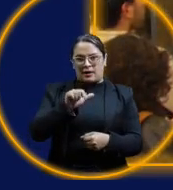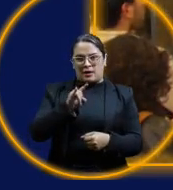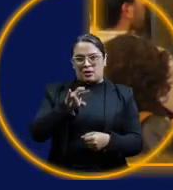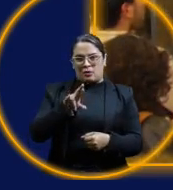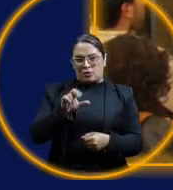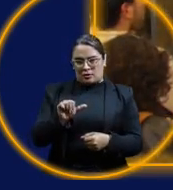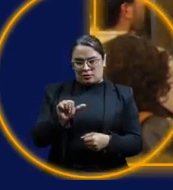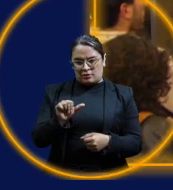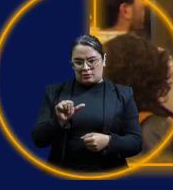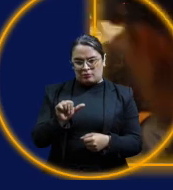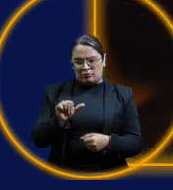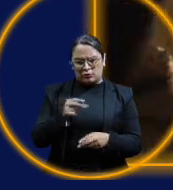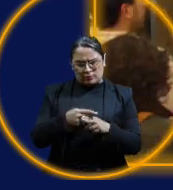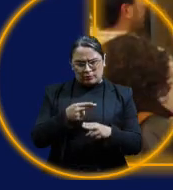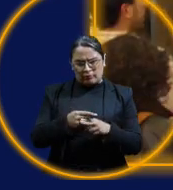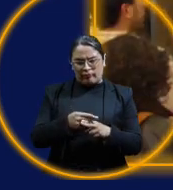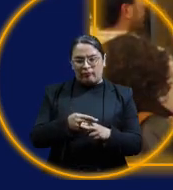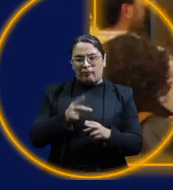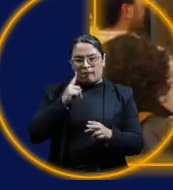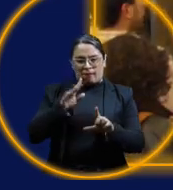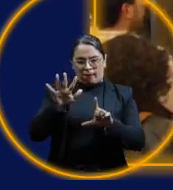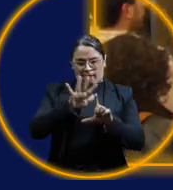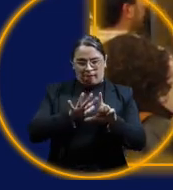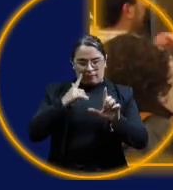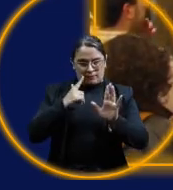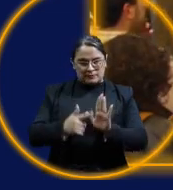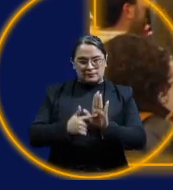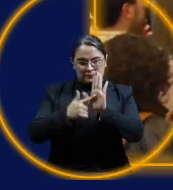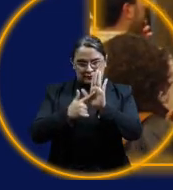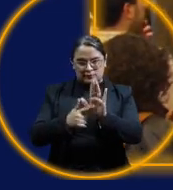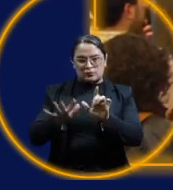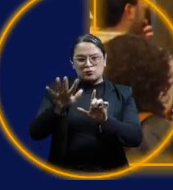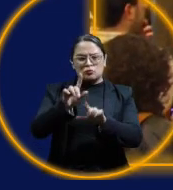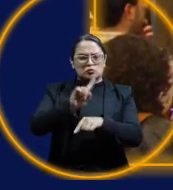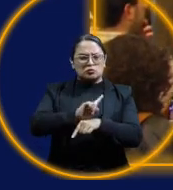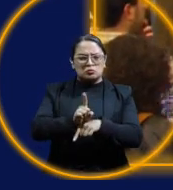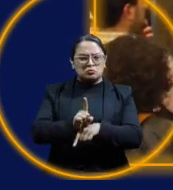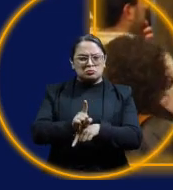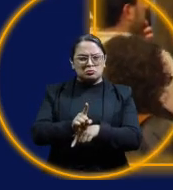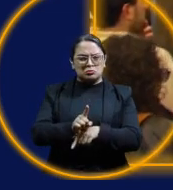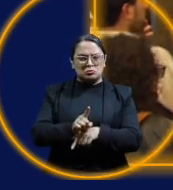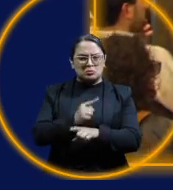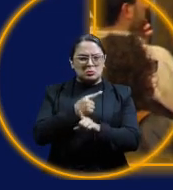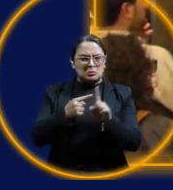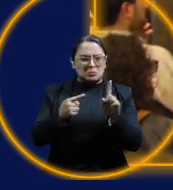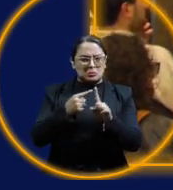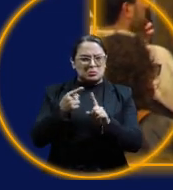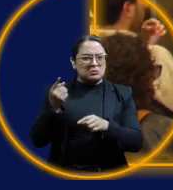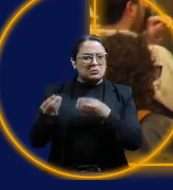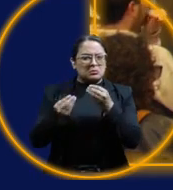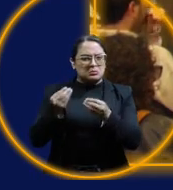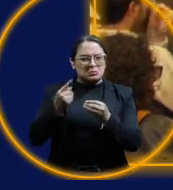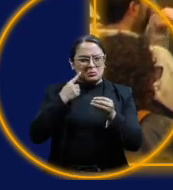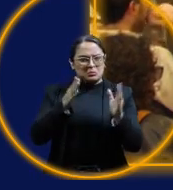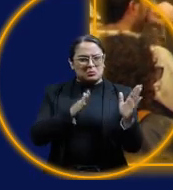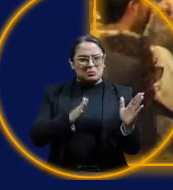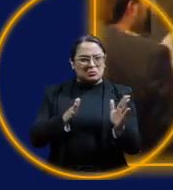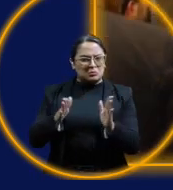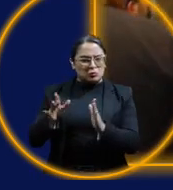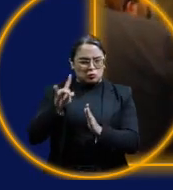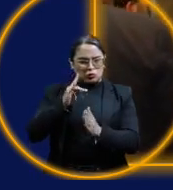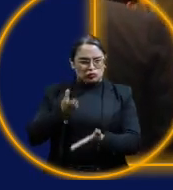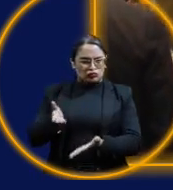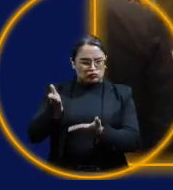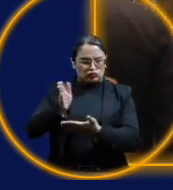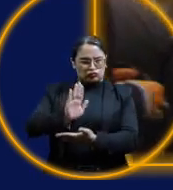advantage then we we have a Tiny Audi present like minut So You See bit of What She's